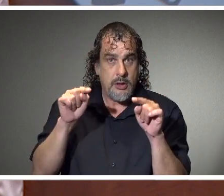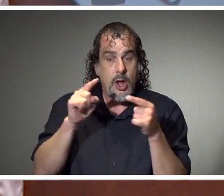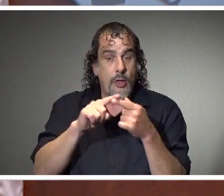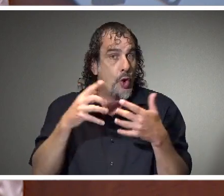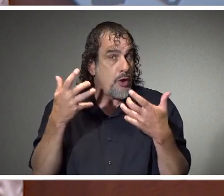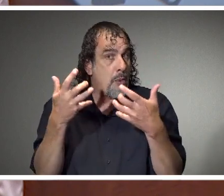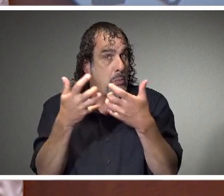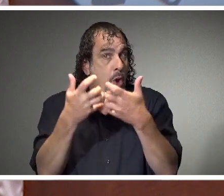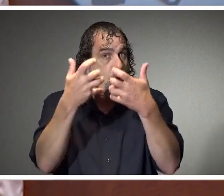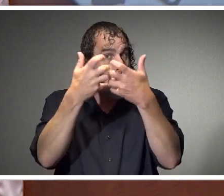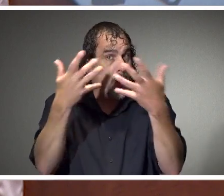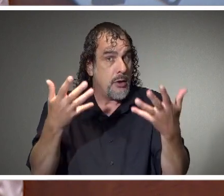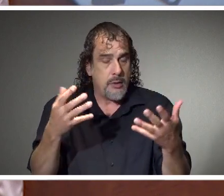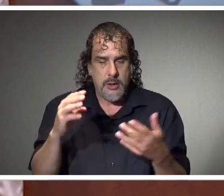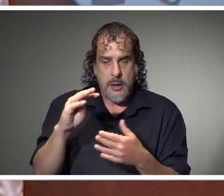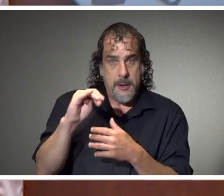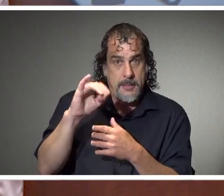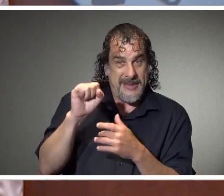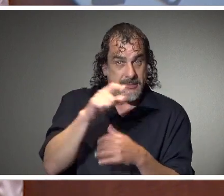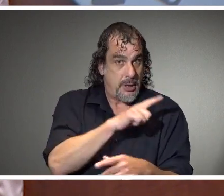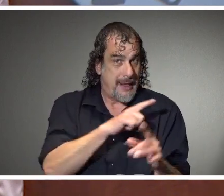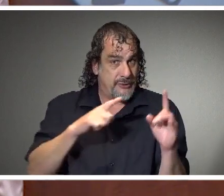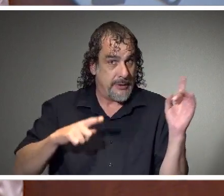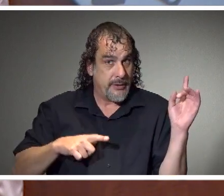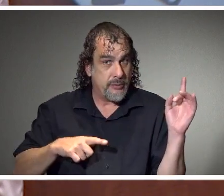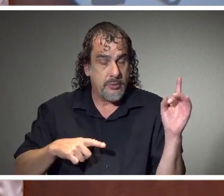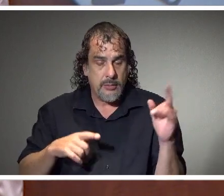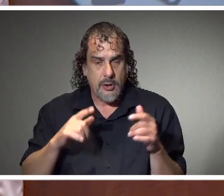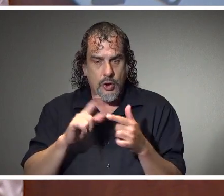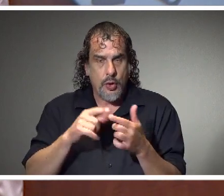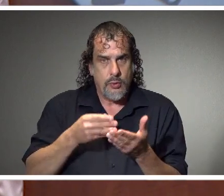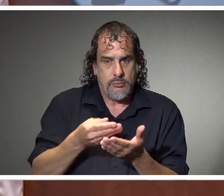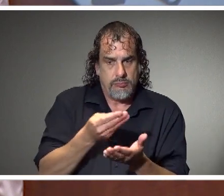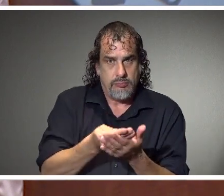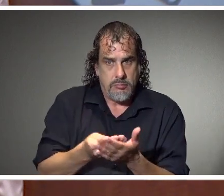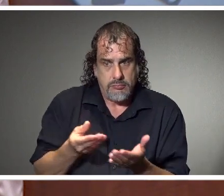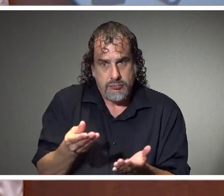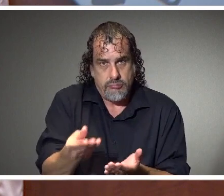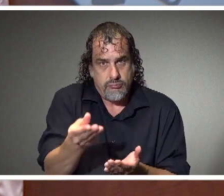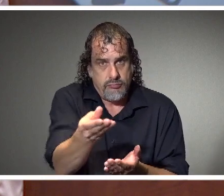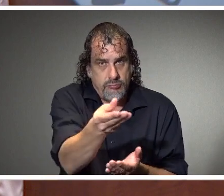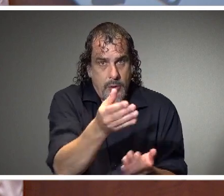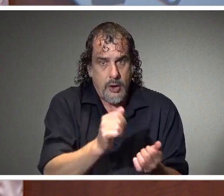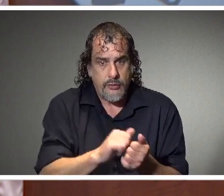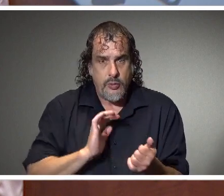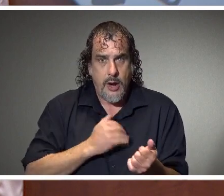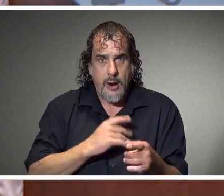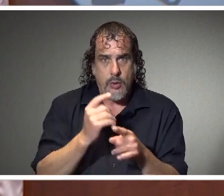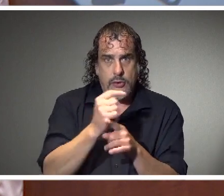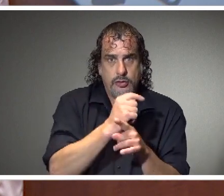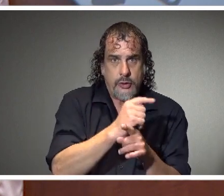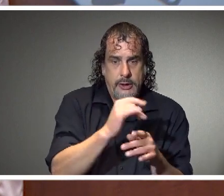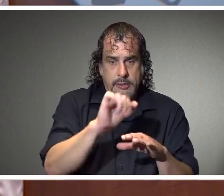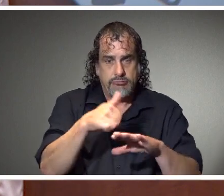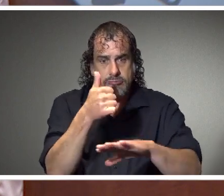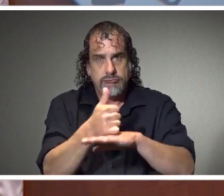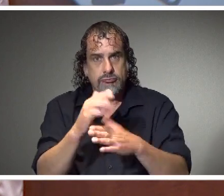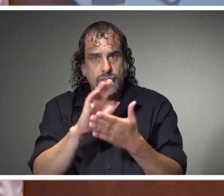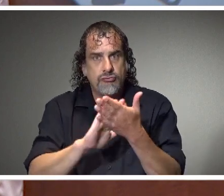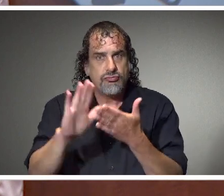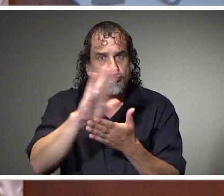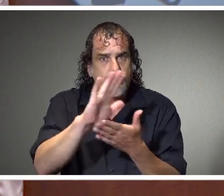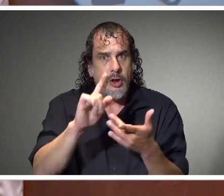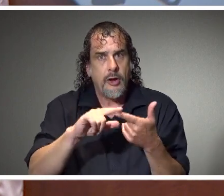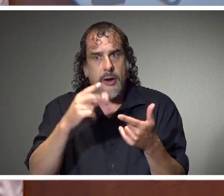include the Mississippi Legislature, who appropriates and directs spending to all of our training and educational institutions and other